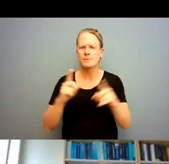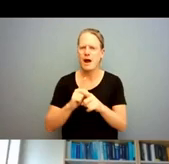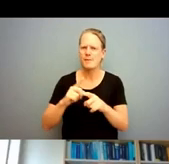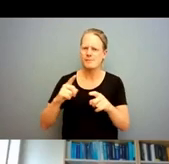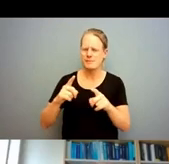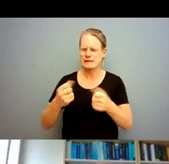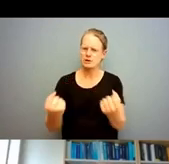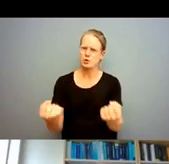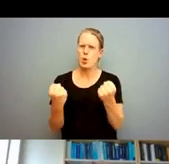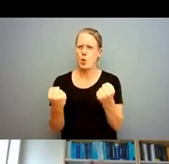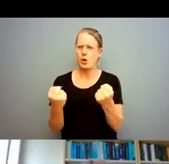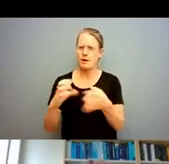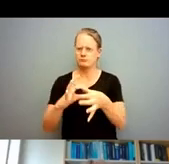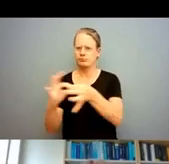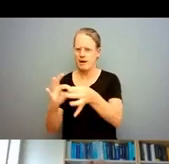even regional solution.